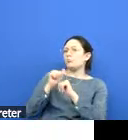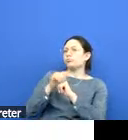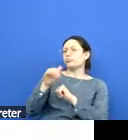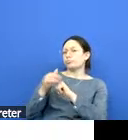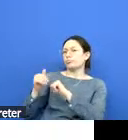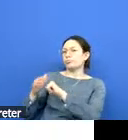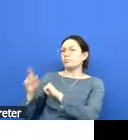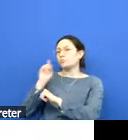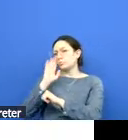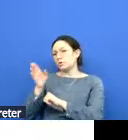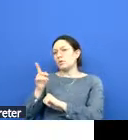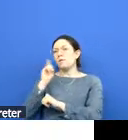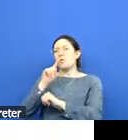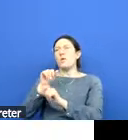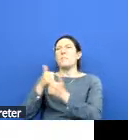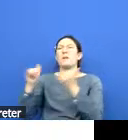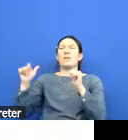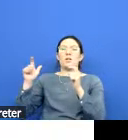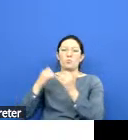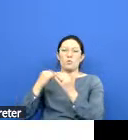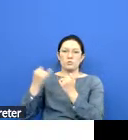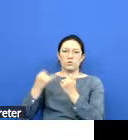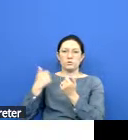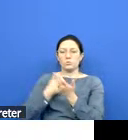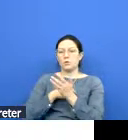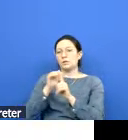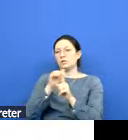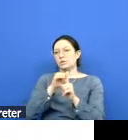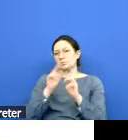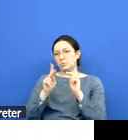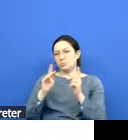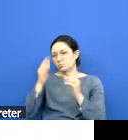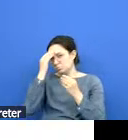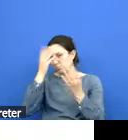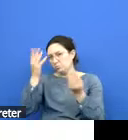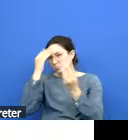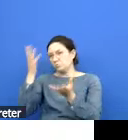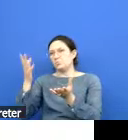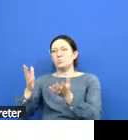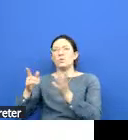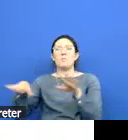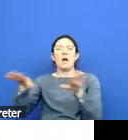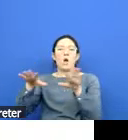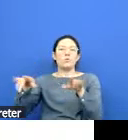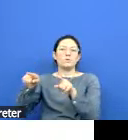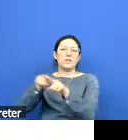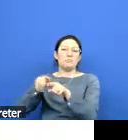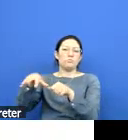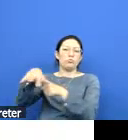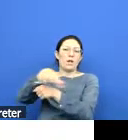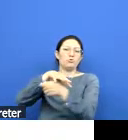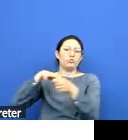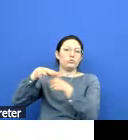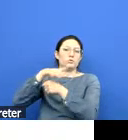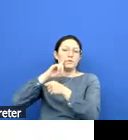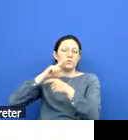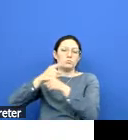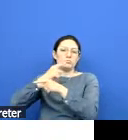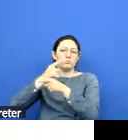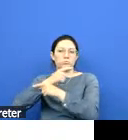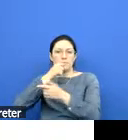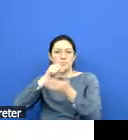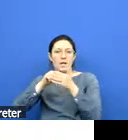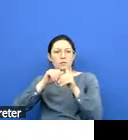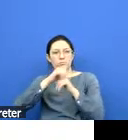We usually send a mailing out to the residents. Okay, well, We try to keep the same rate that we would for the mailing that we sent out